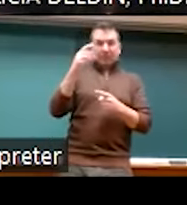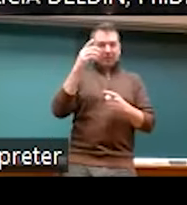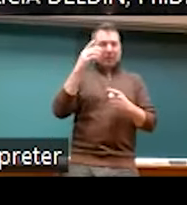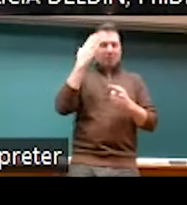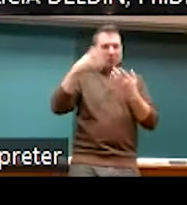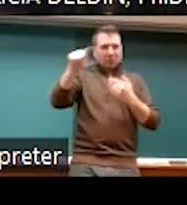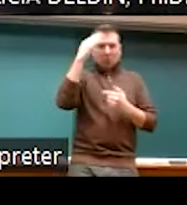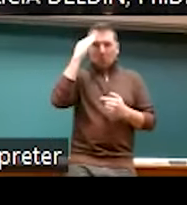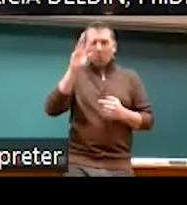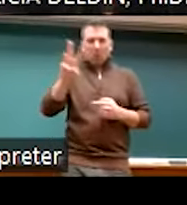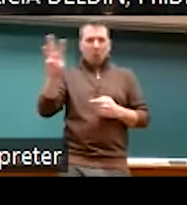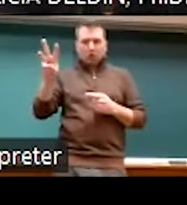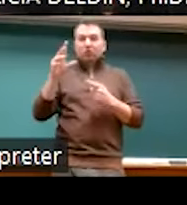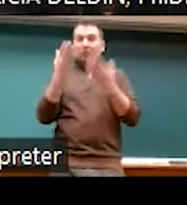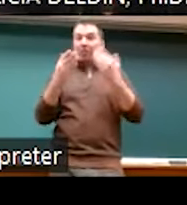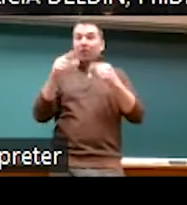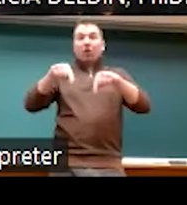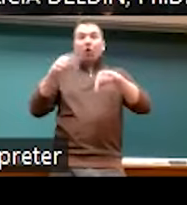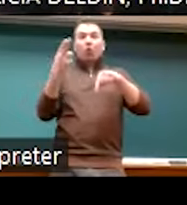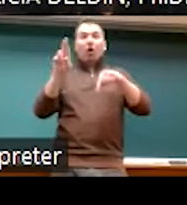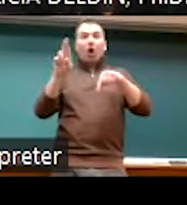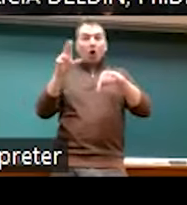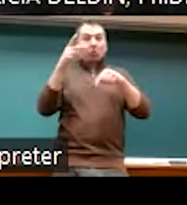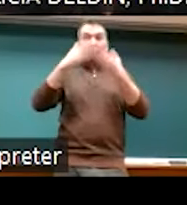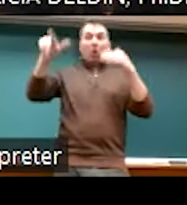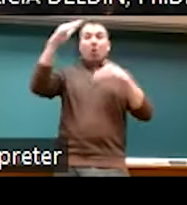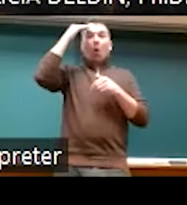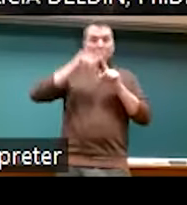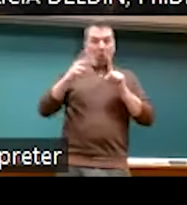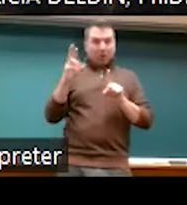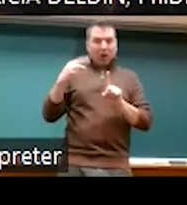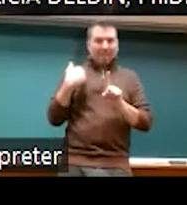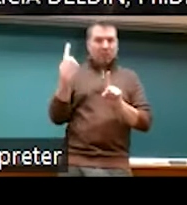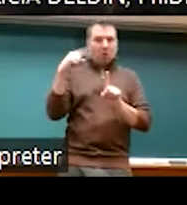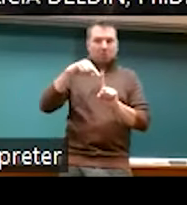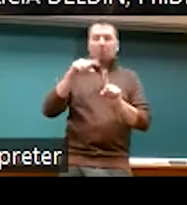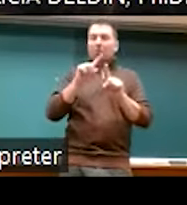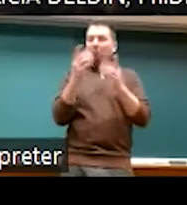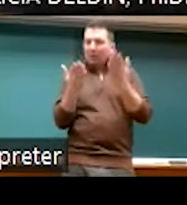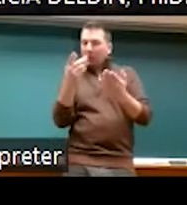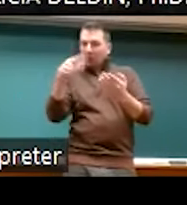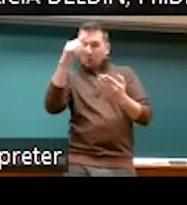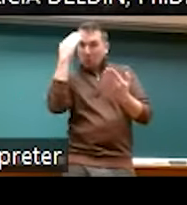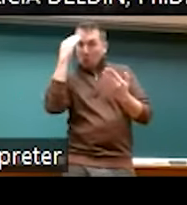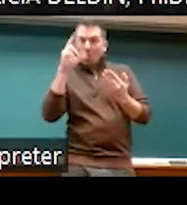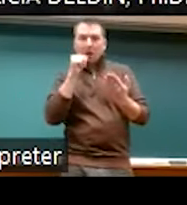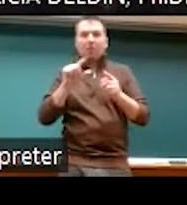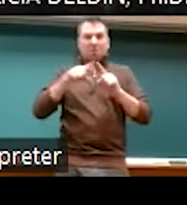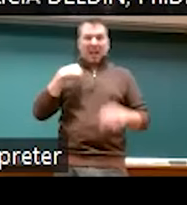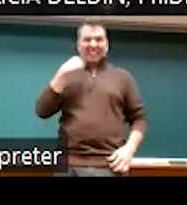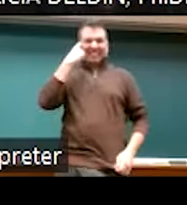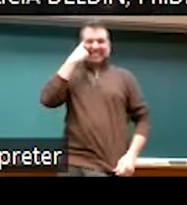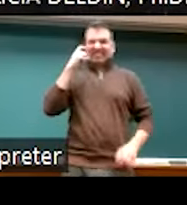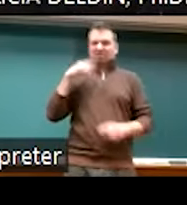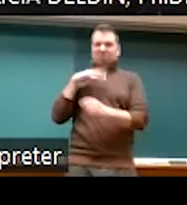one, what weight loss program. You've all heard of Weight Watchers. And I was thinking to myself, I had just lost 35